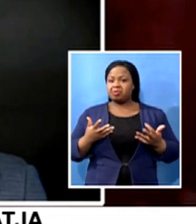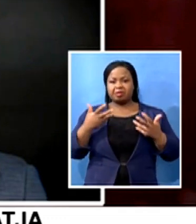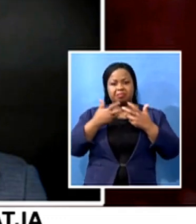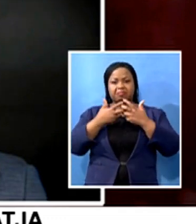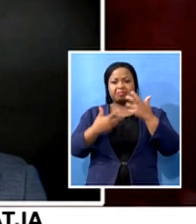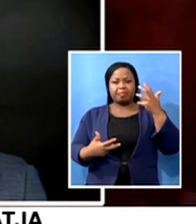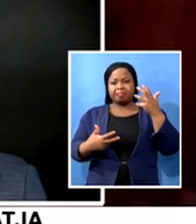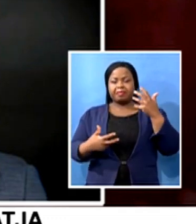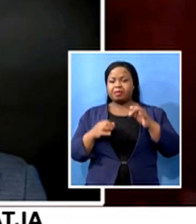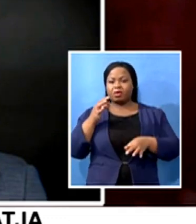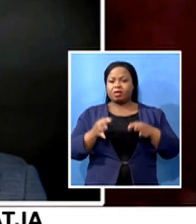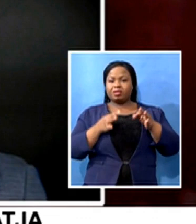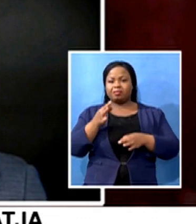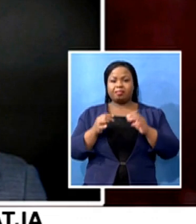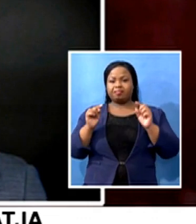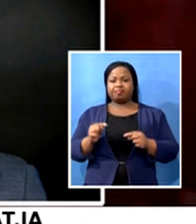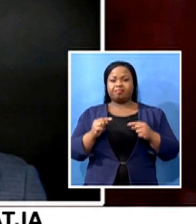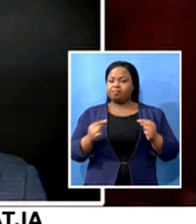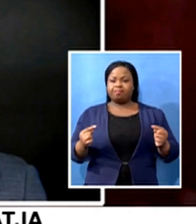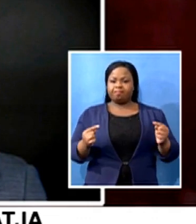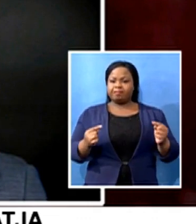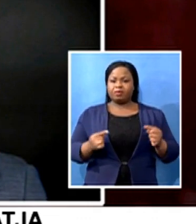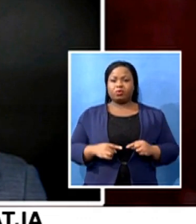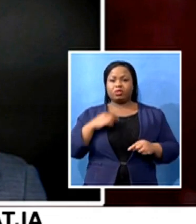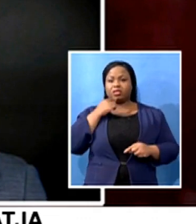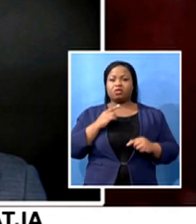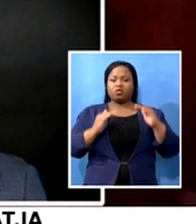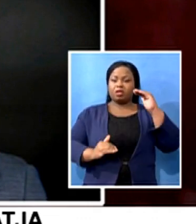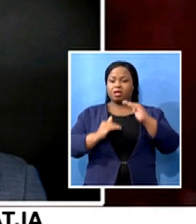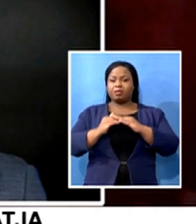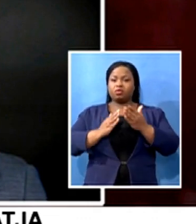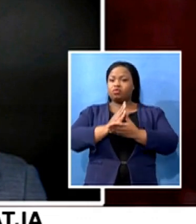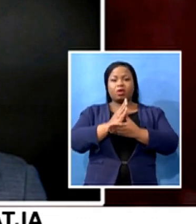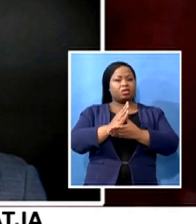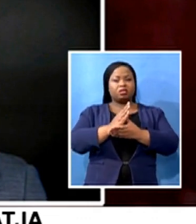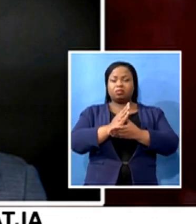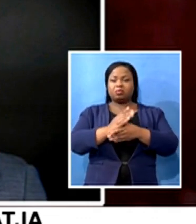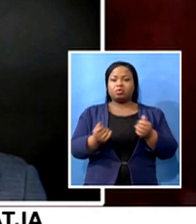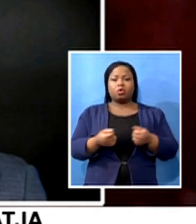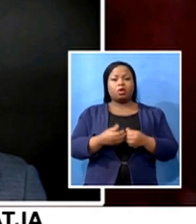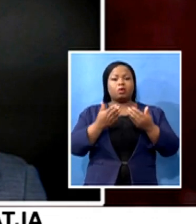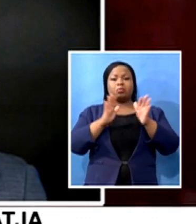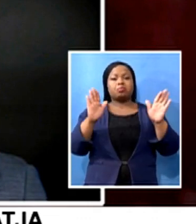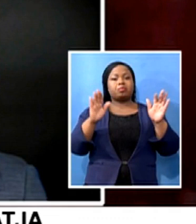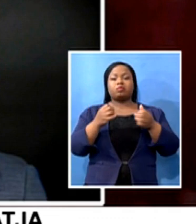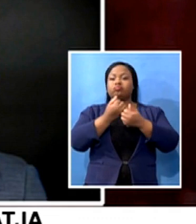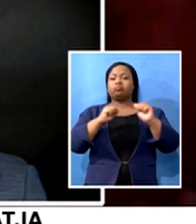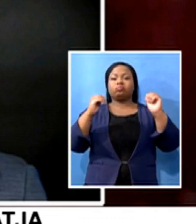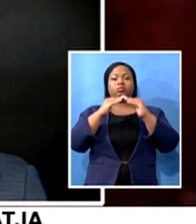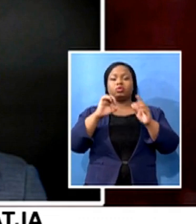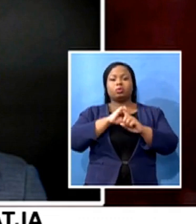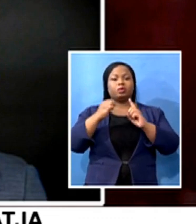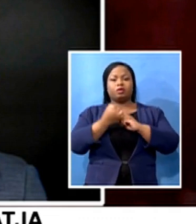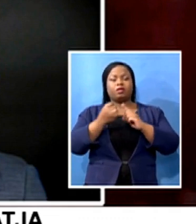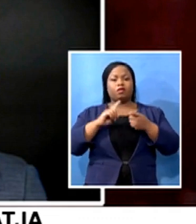justifiable. The limitations on the rights to be justifiable in an open and democratic society based on human dignity and freedom. But what